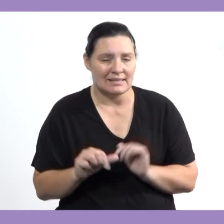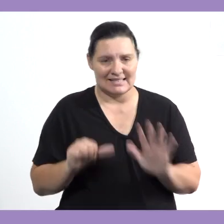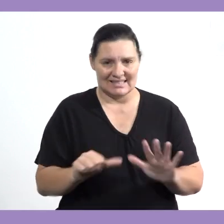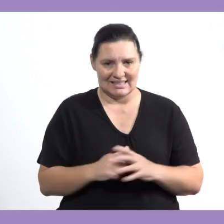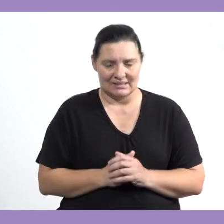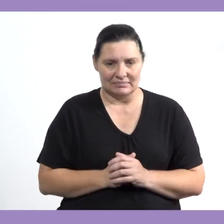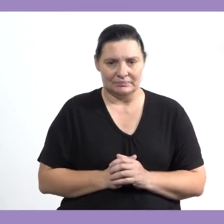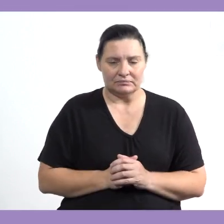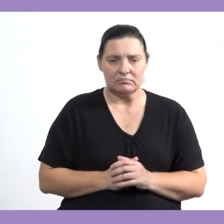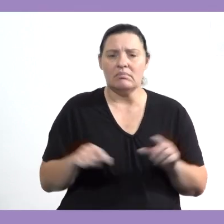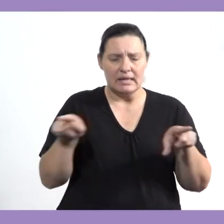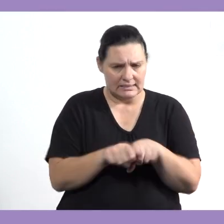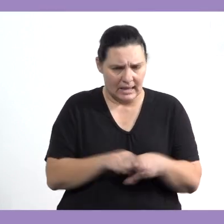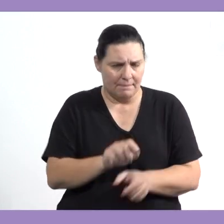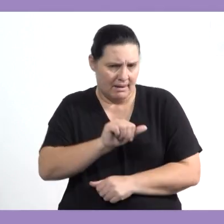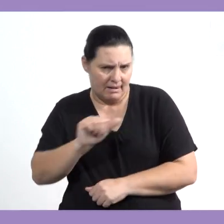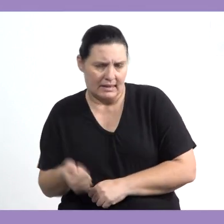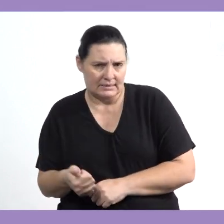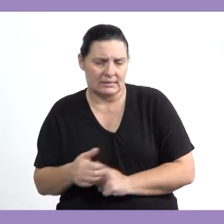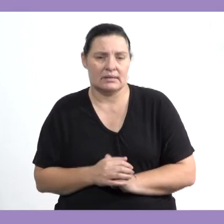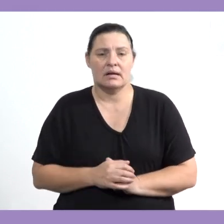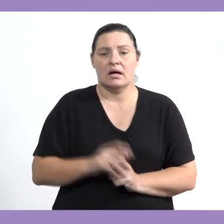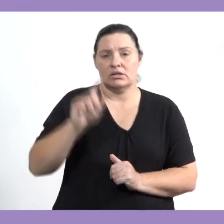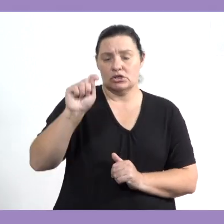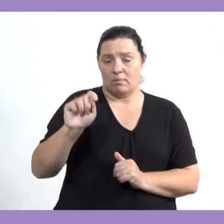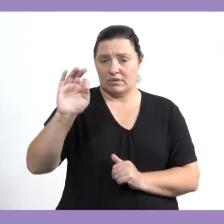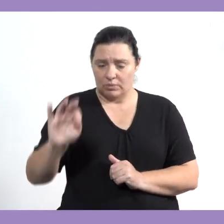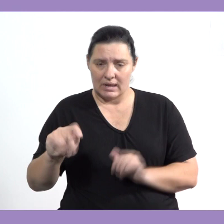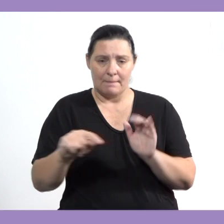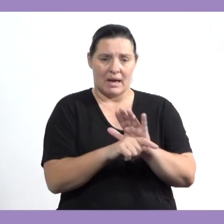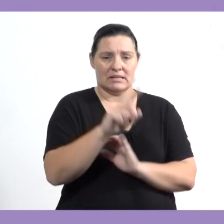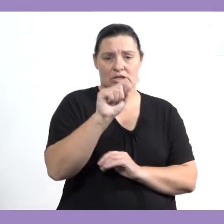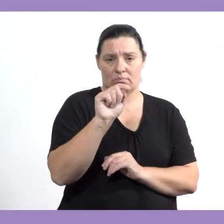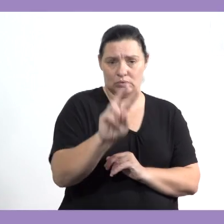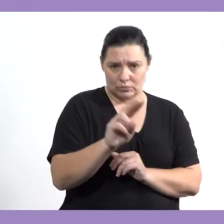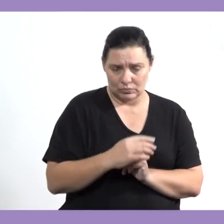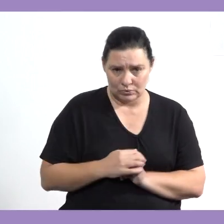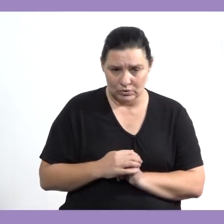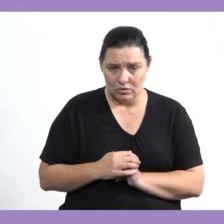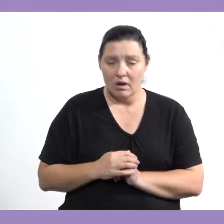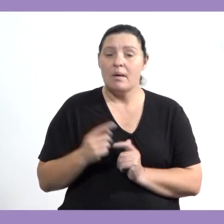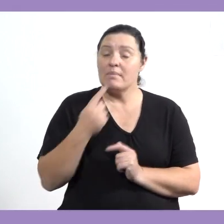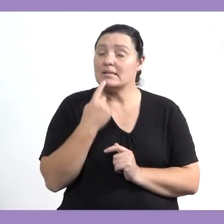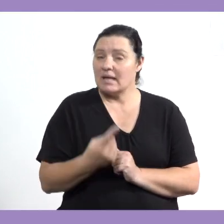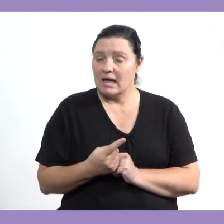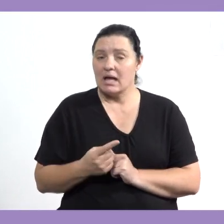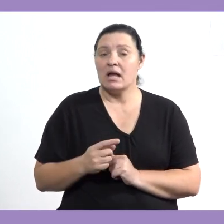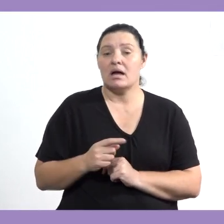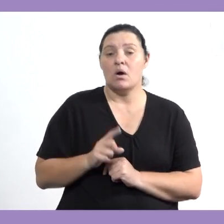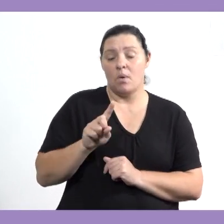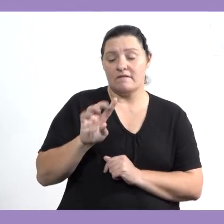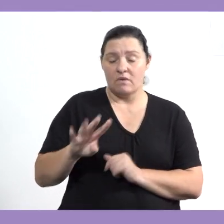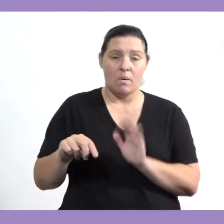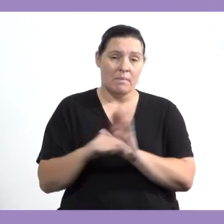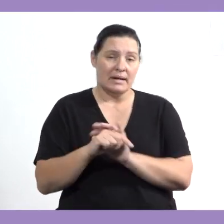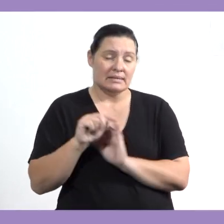me a 6. I do the same thing for the next numbers, which is going to be my third term minus my second term, and when I say